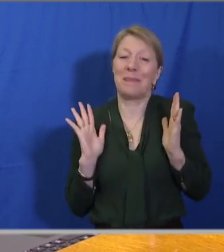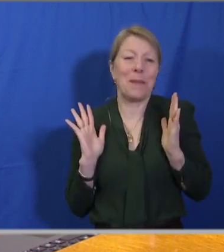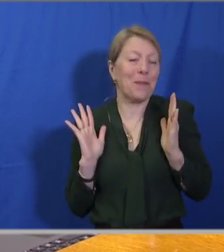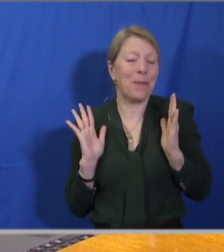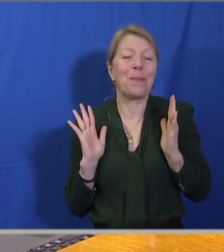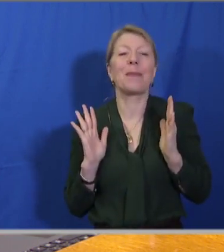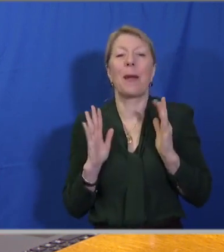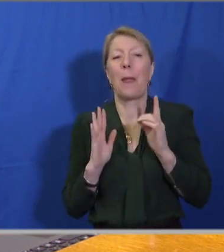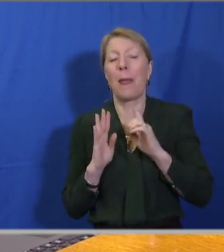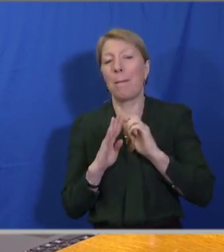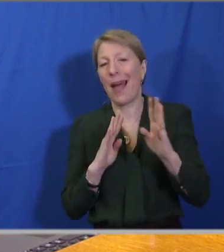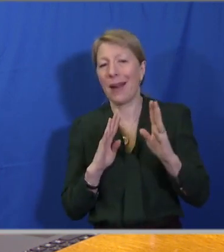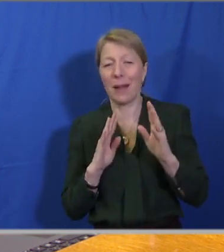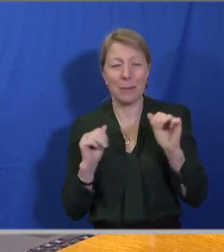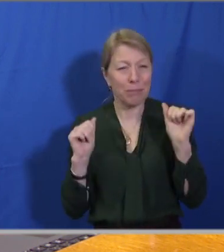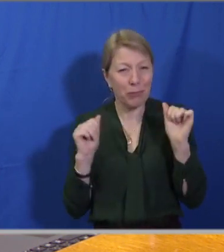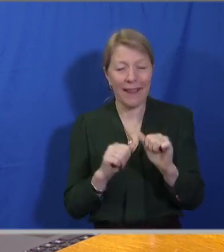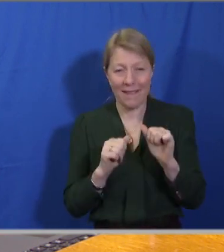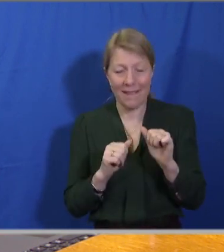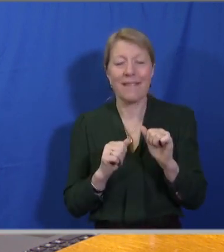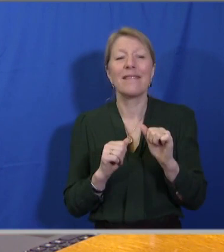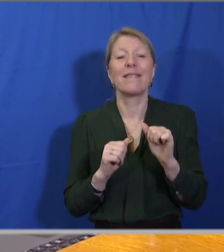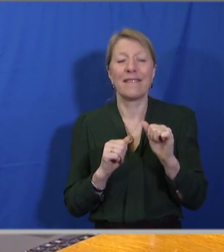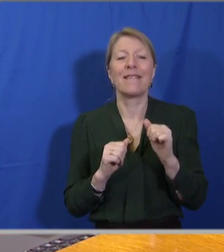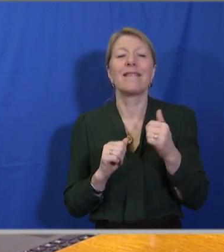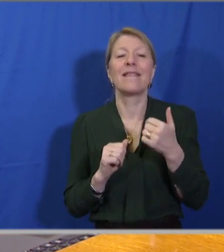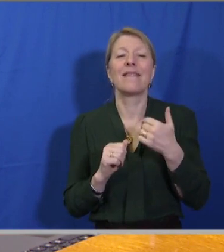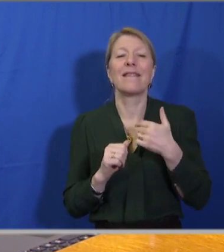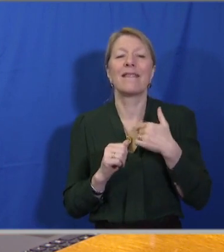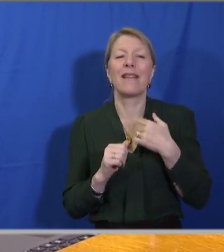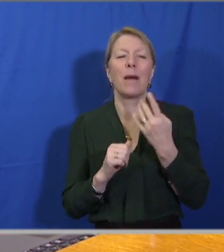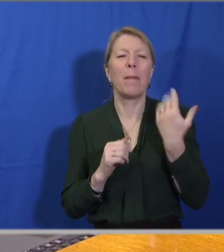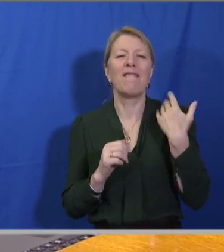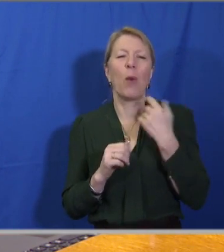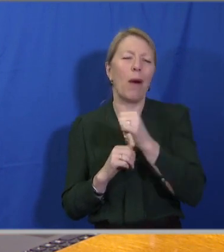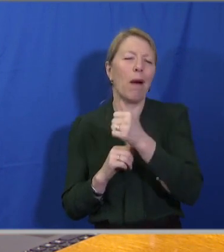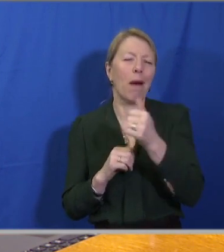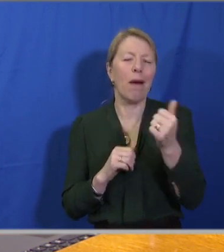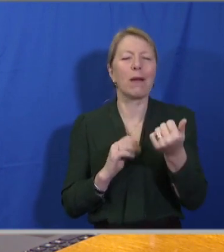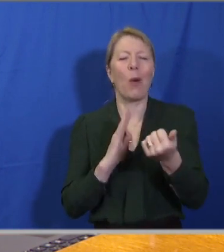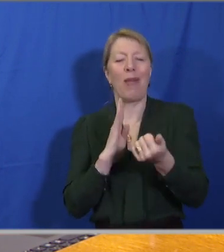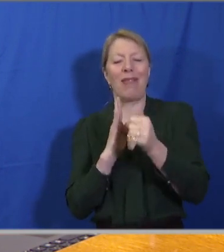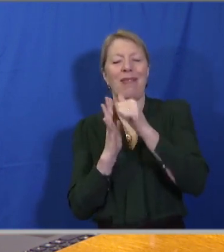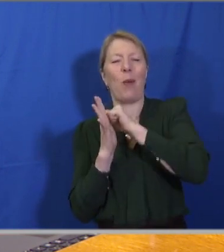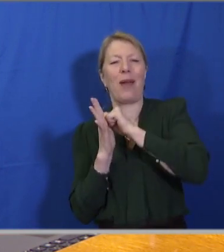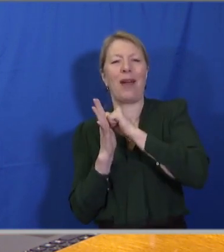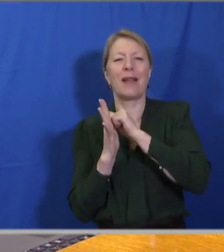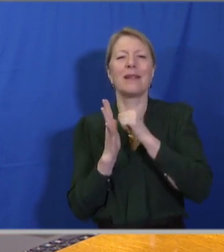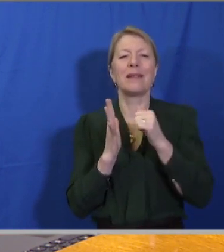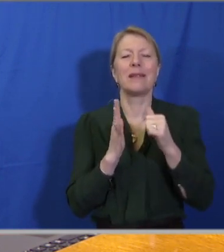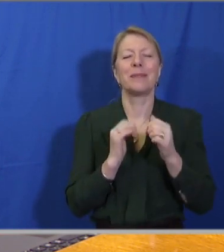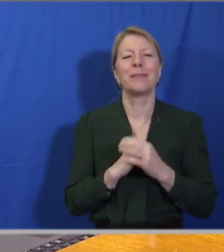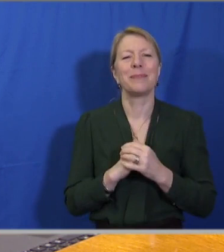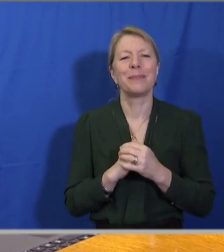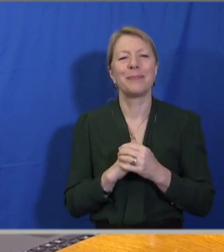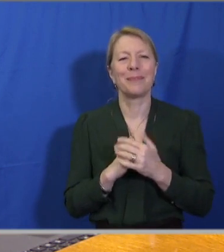each of you, and what I'll do is I'll go in reverse order from what we did originally. So I'll go to Joanne, Michaela, June, Amanda and David. So